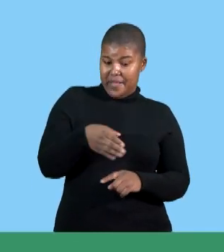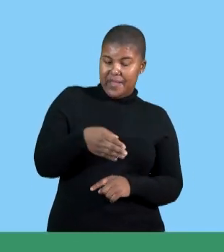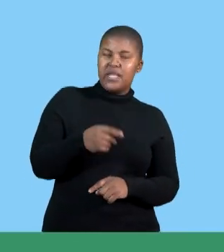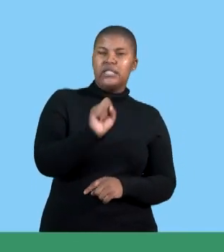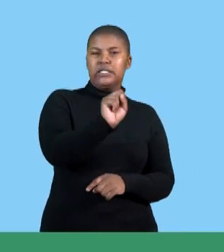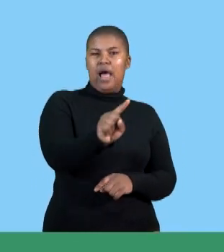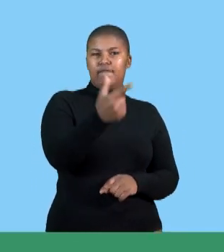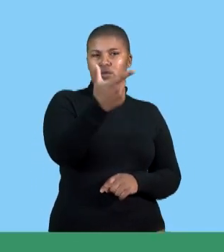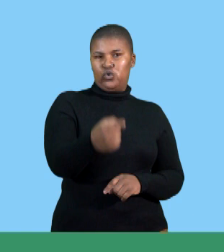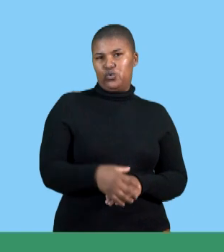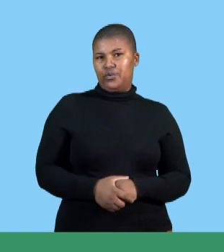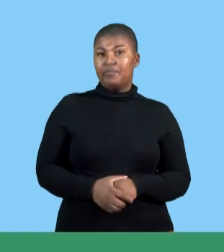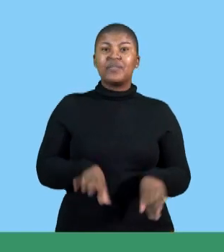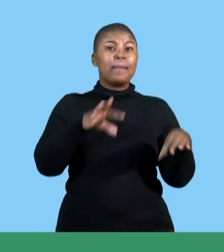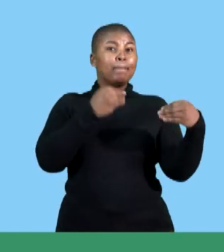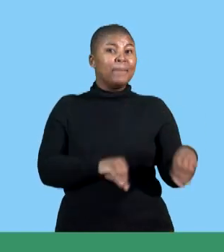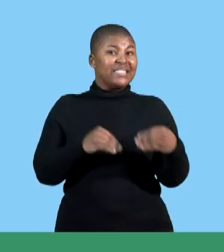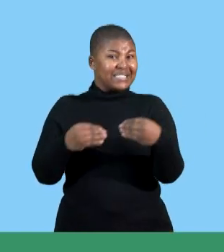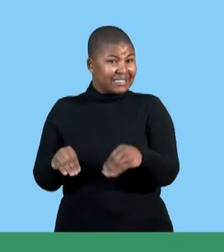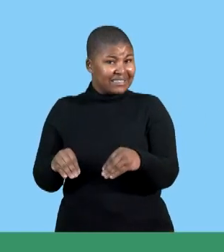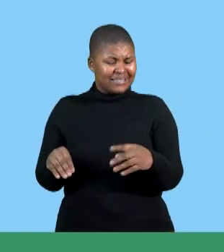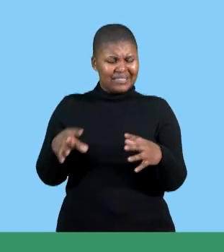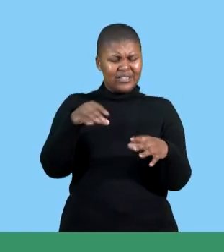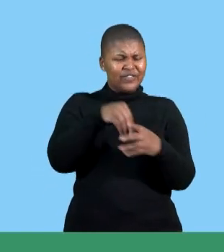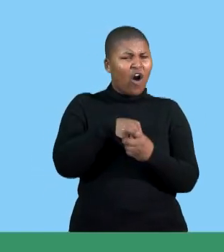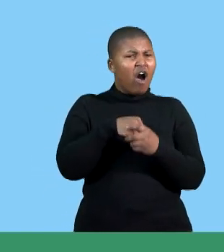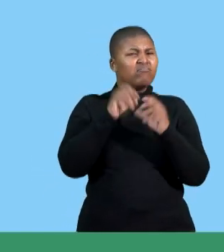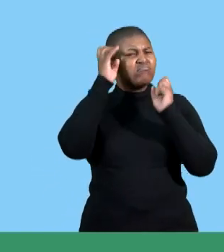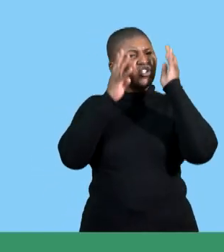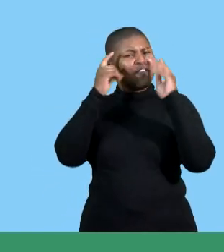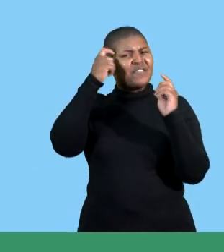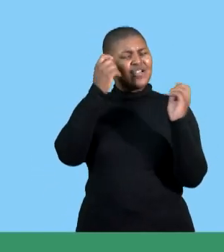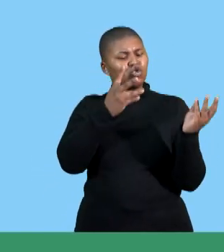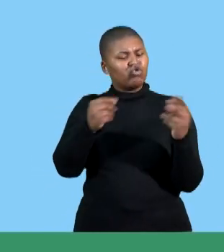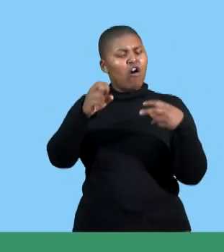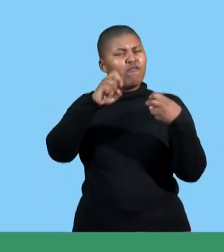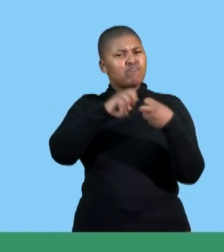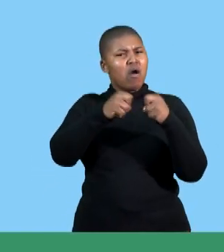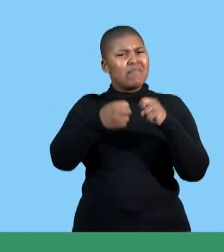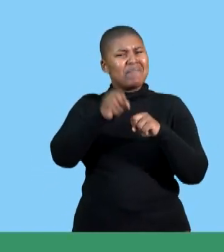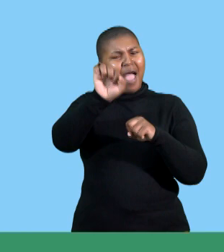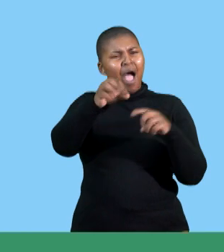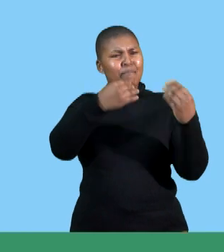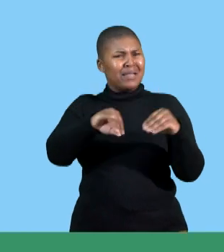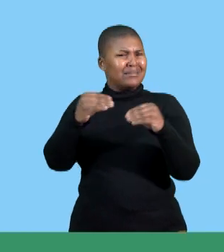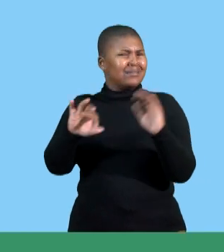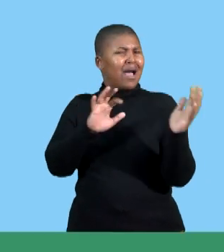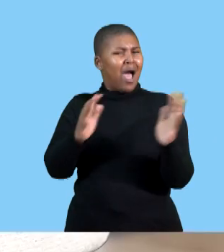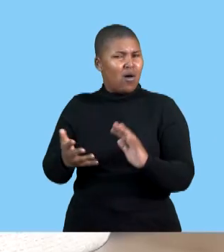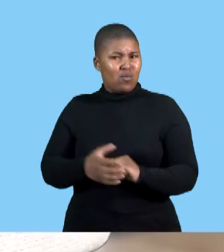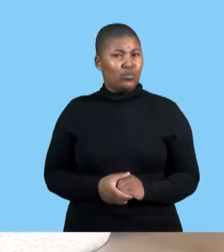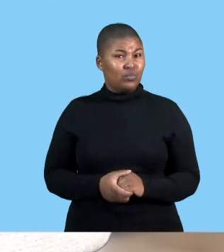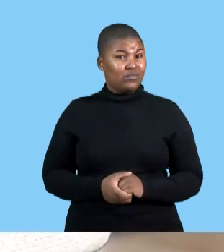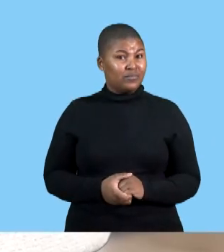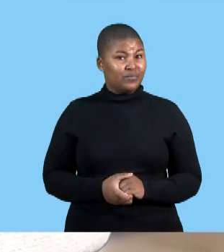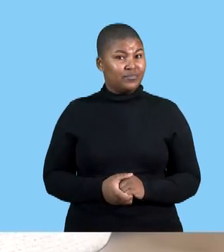discuss how businesses can use creative thinking to solve business problems. All